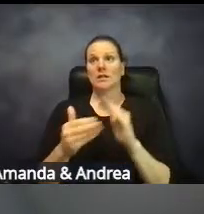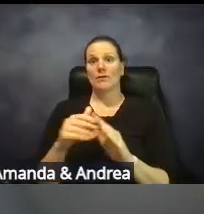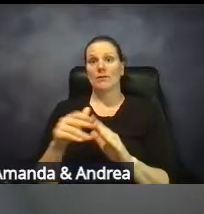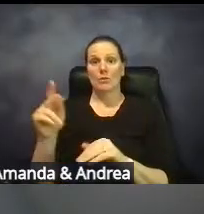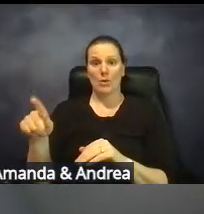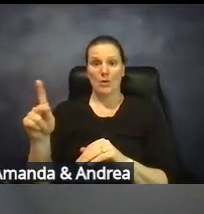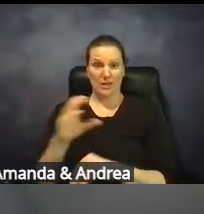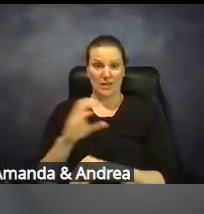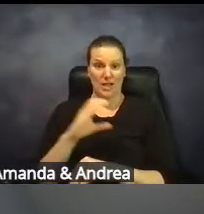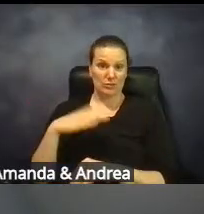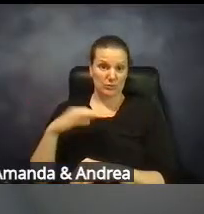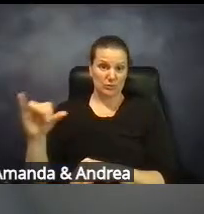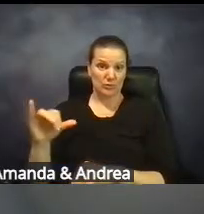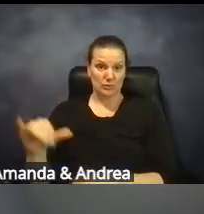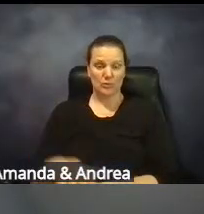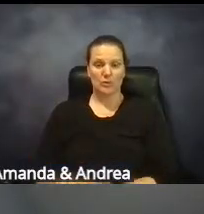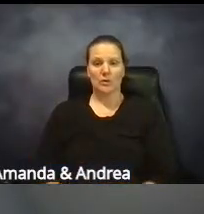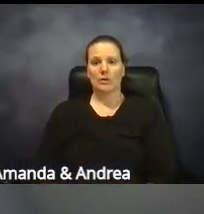as well?